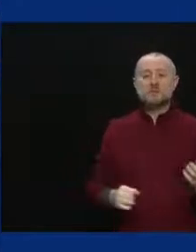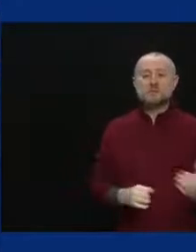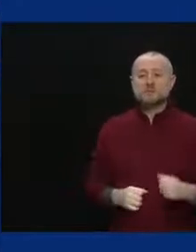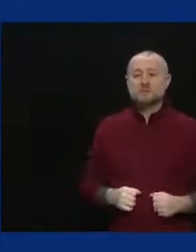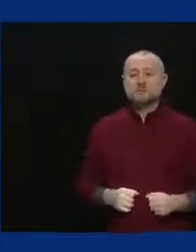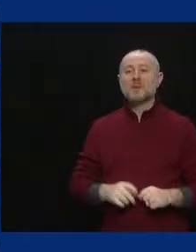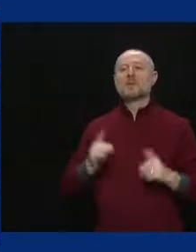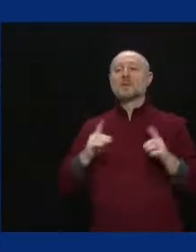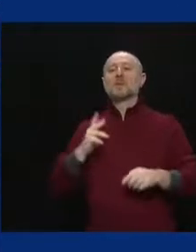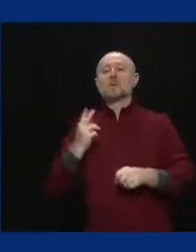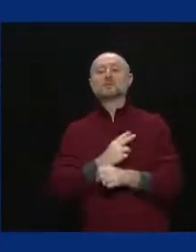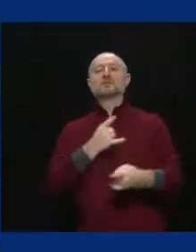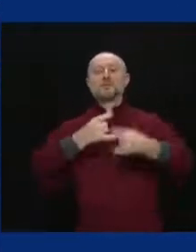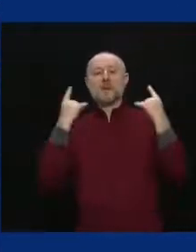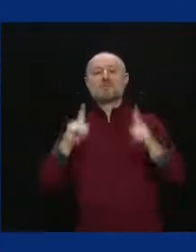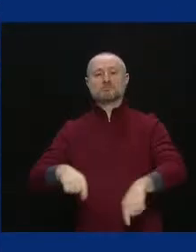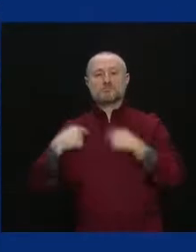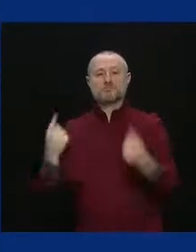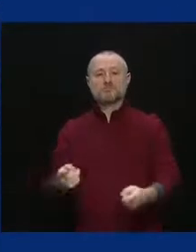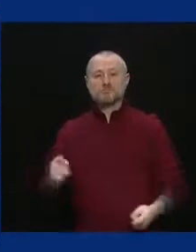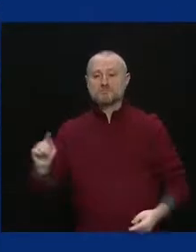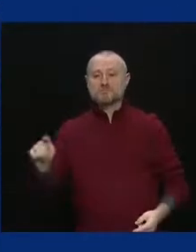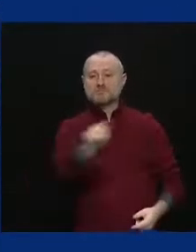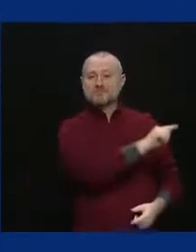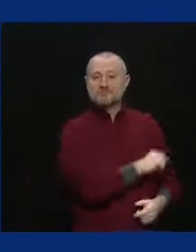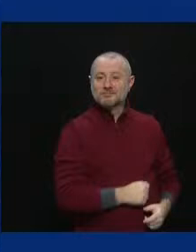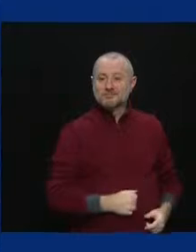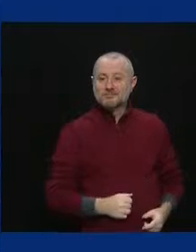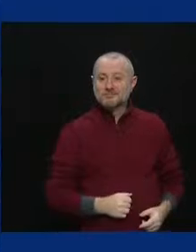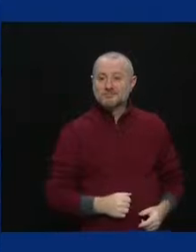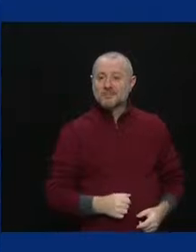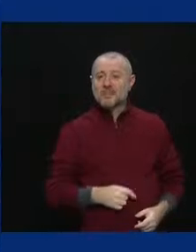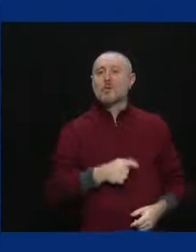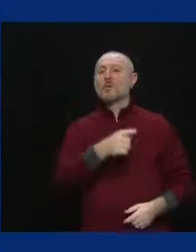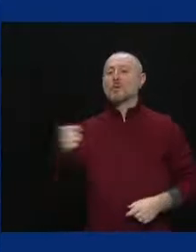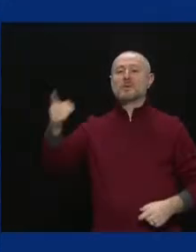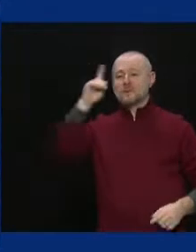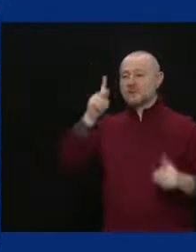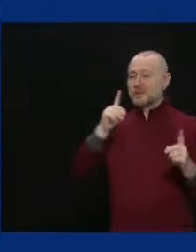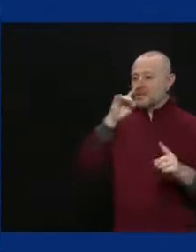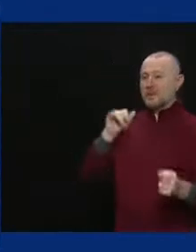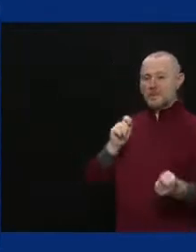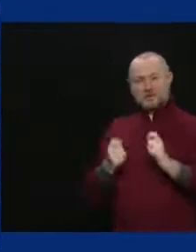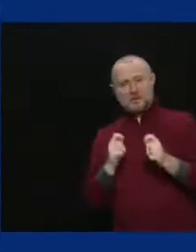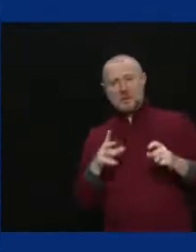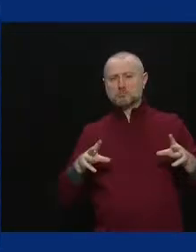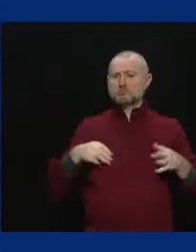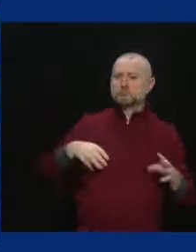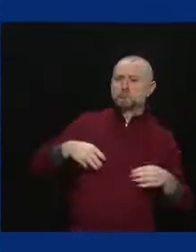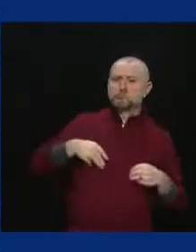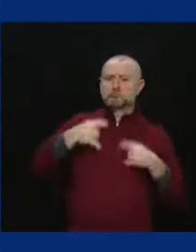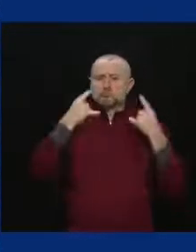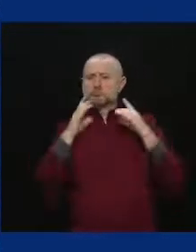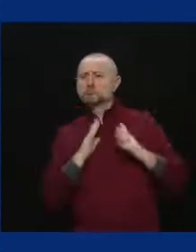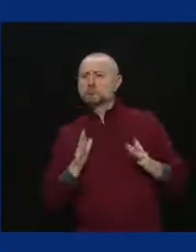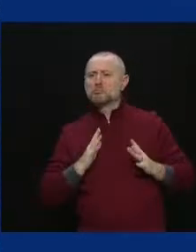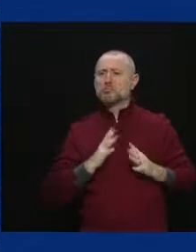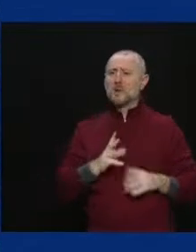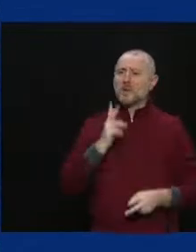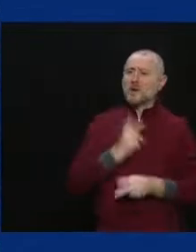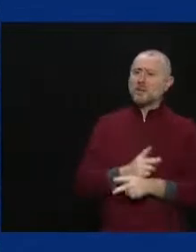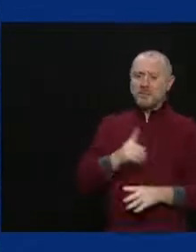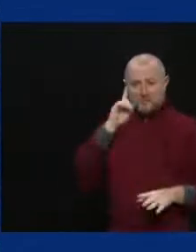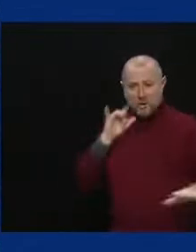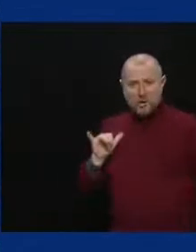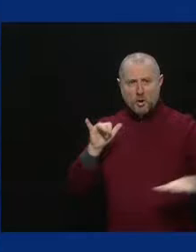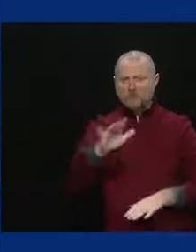been wearing masks, kids have been wearing masks, and they're adapting to it. It's not something we're going to keep much longer. We know